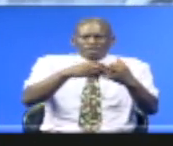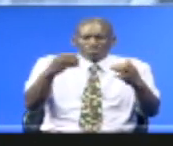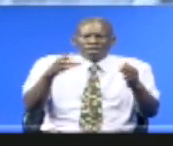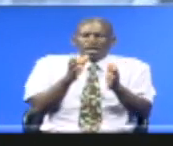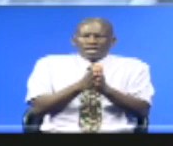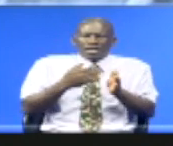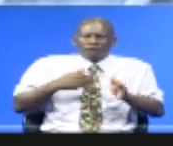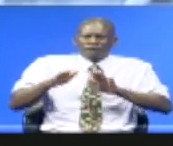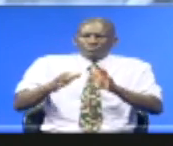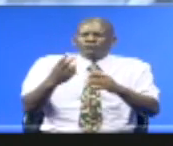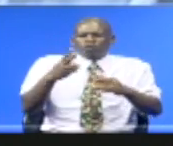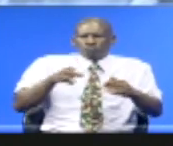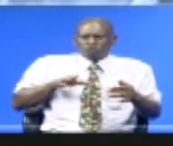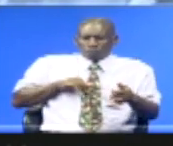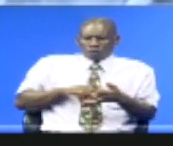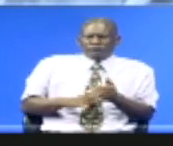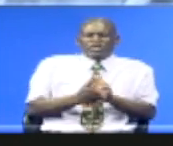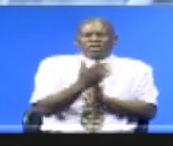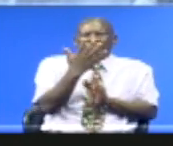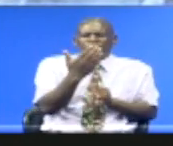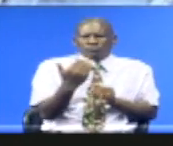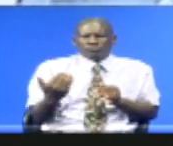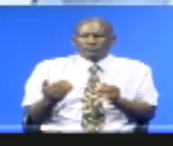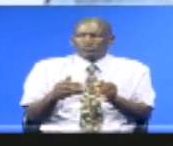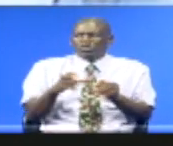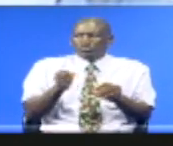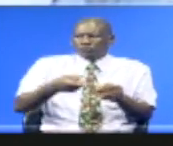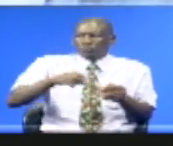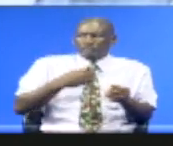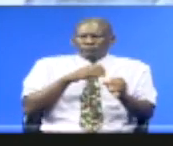wawili pamoja na watoto watano. Kwa